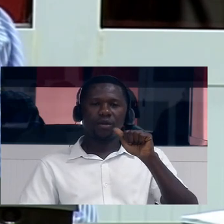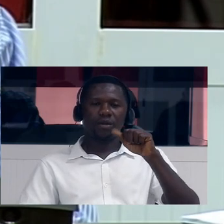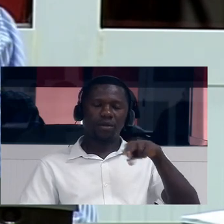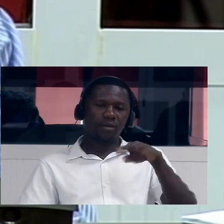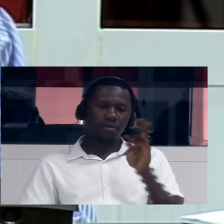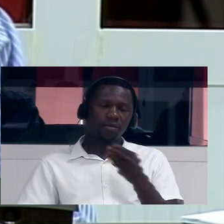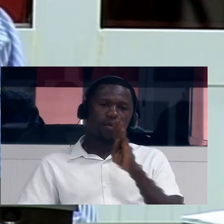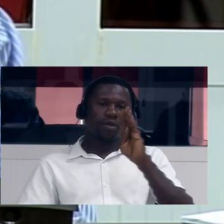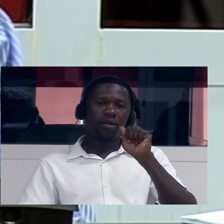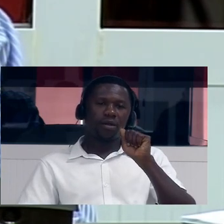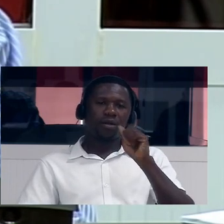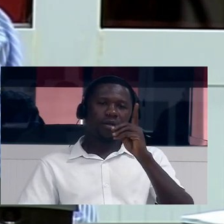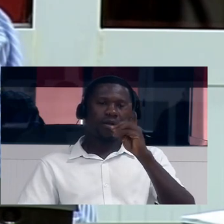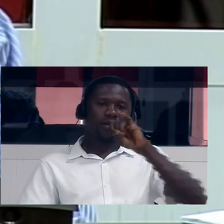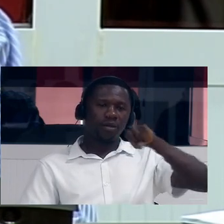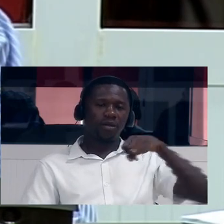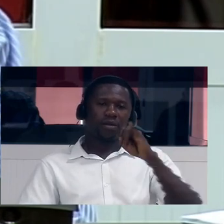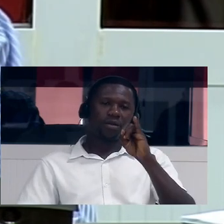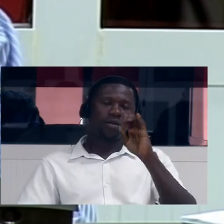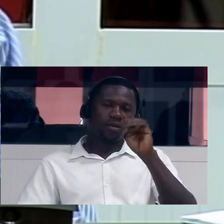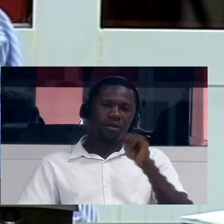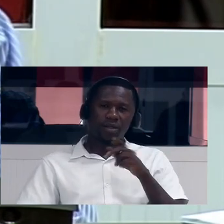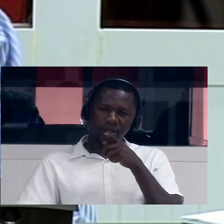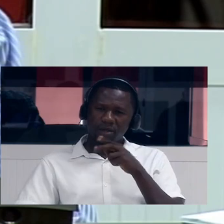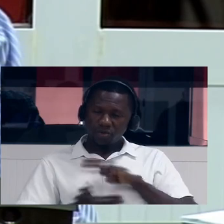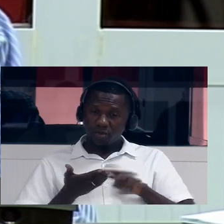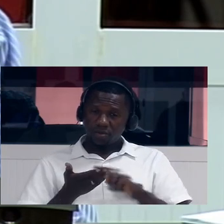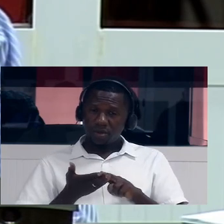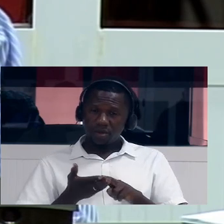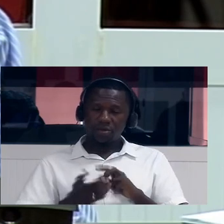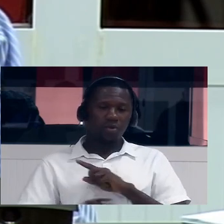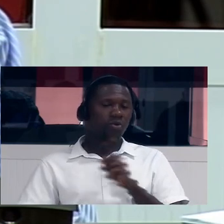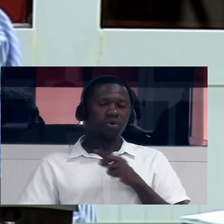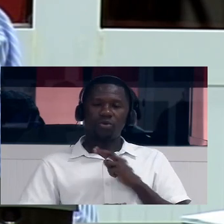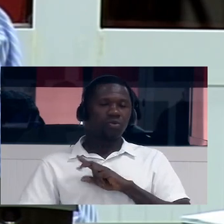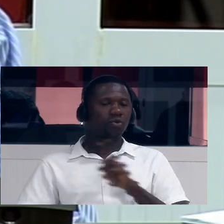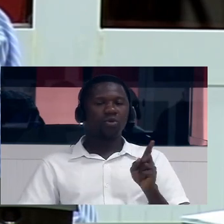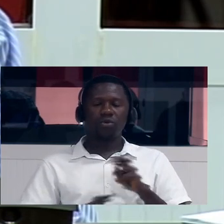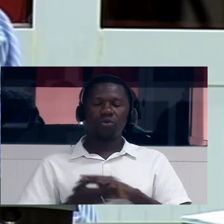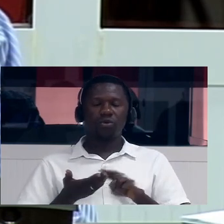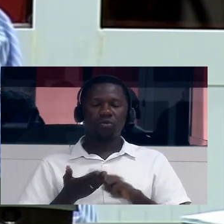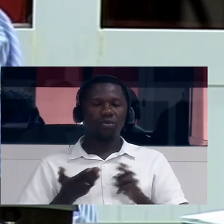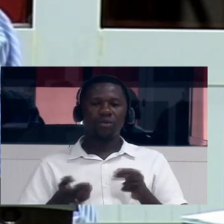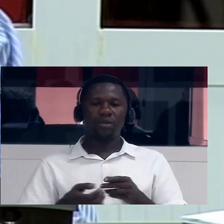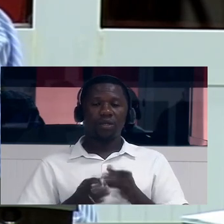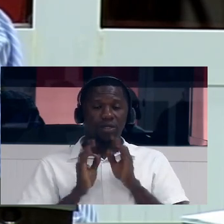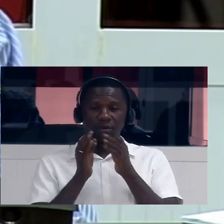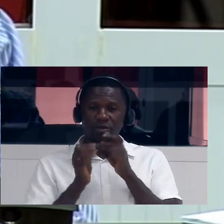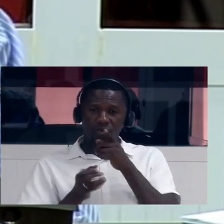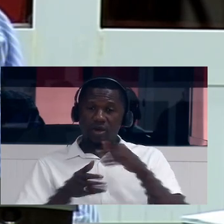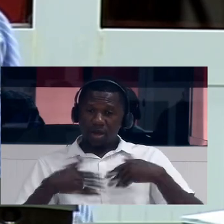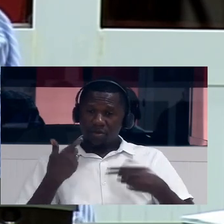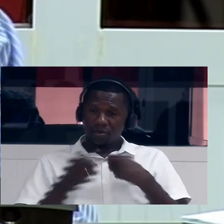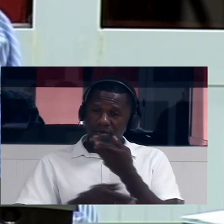Well, it is not the normal procedure. It is not the normal procedure. So I said to him, so are you happy with that? He